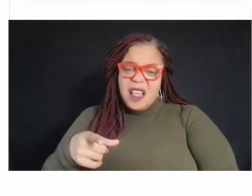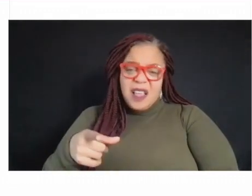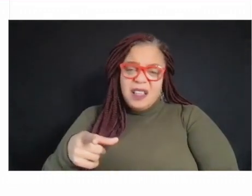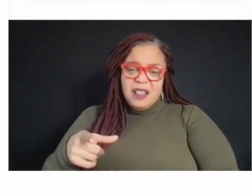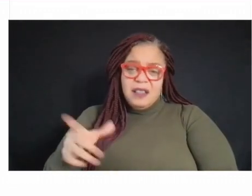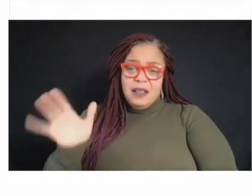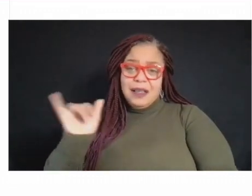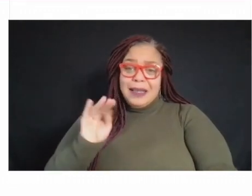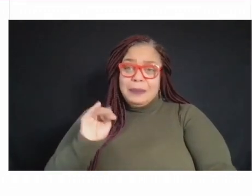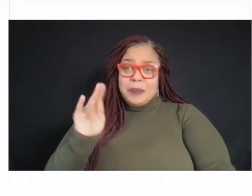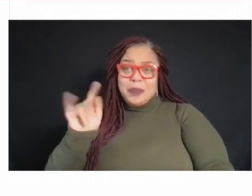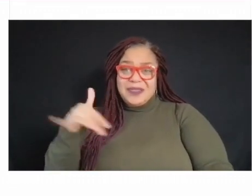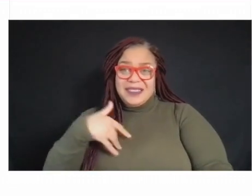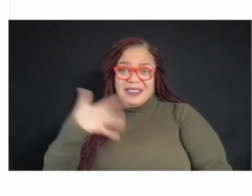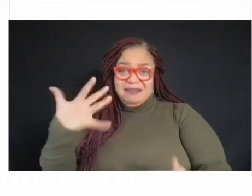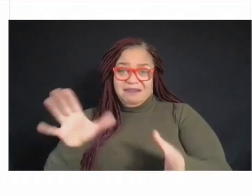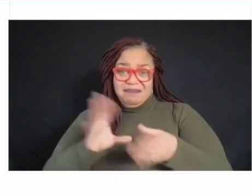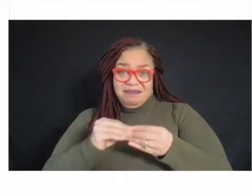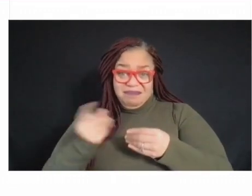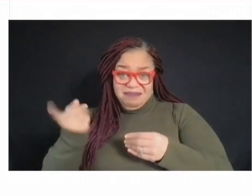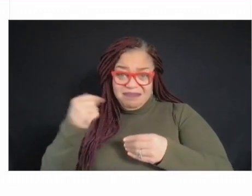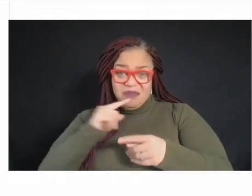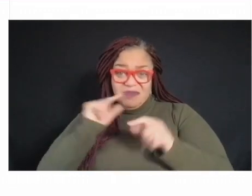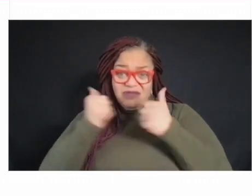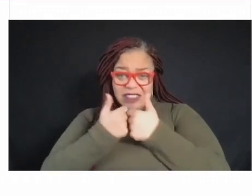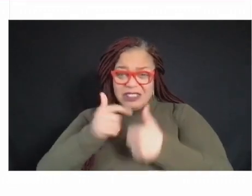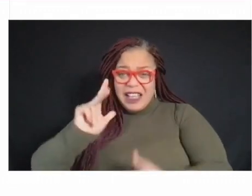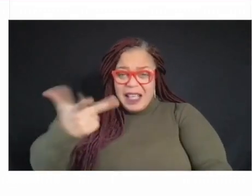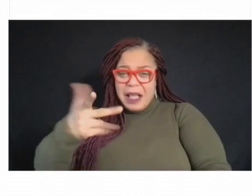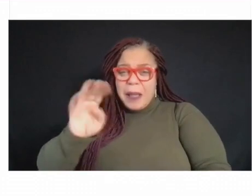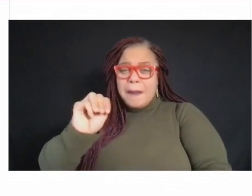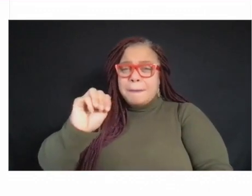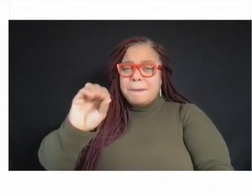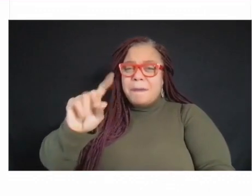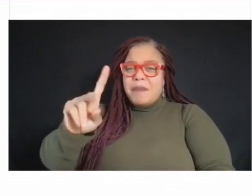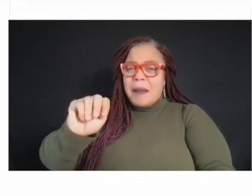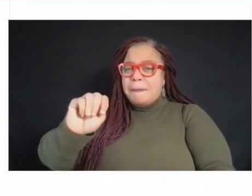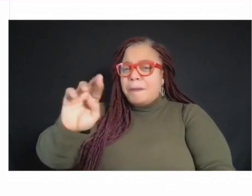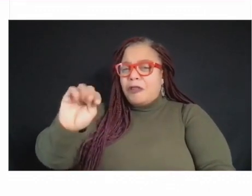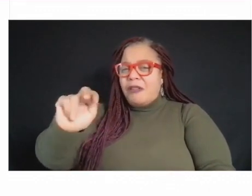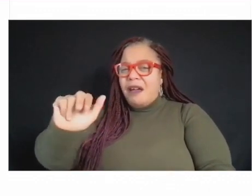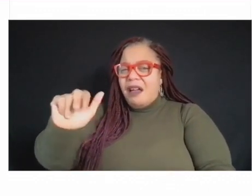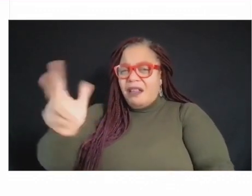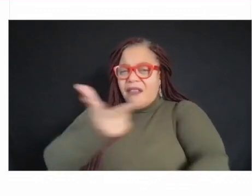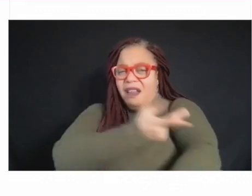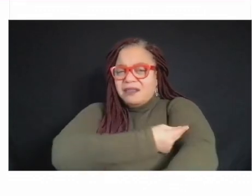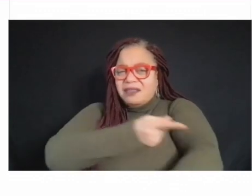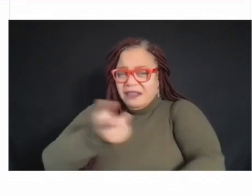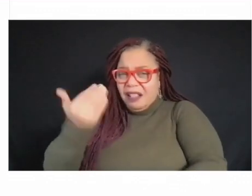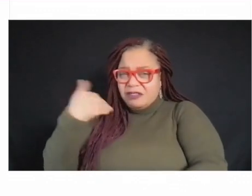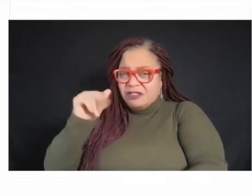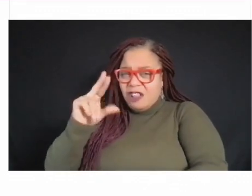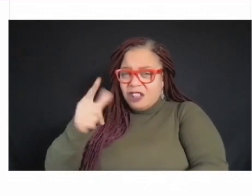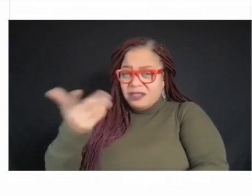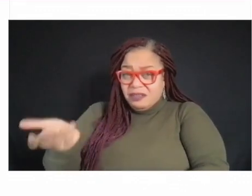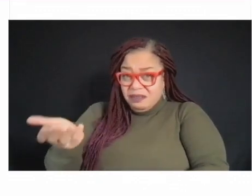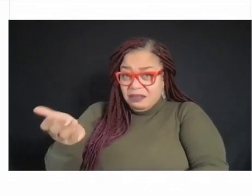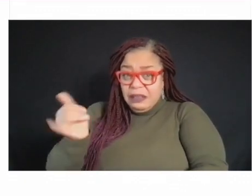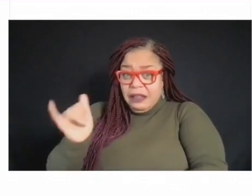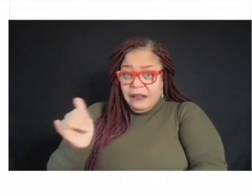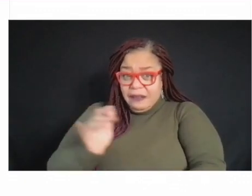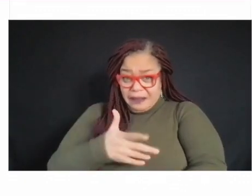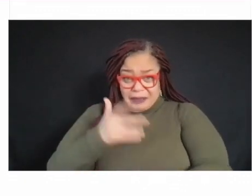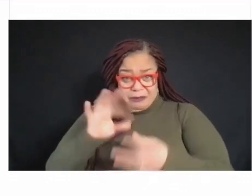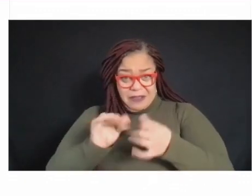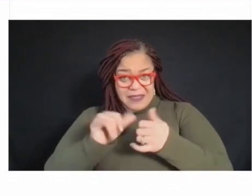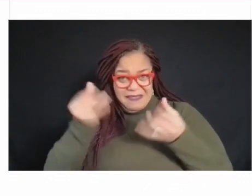3rd dose mRNA vaccine. A 4th dose is clear and compelling, I think, relative to what information we have. And